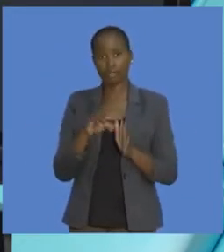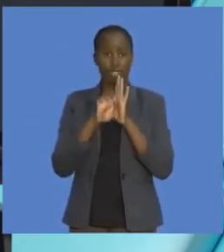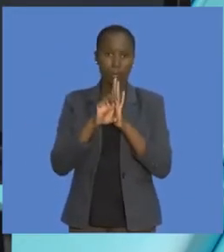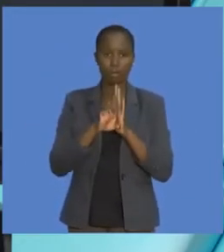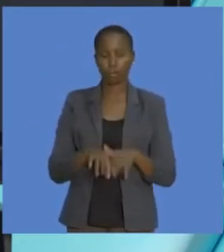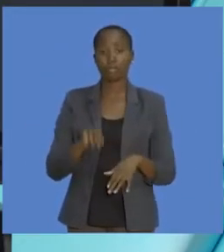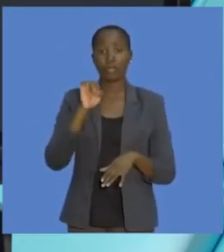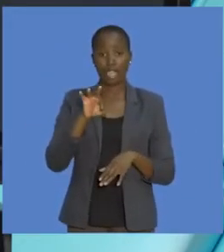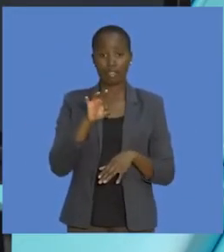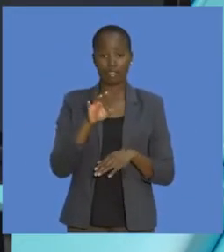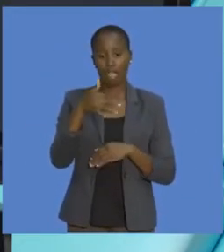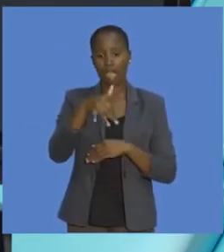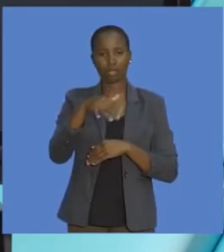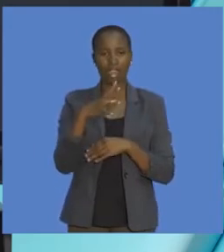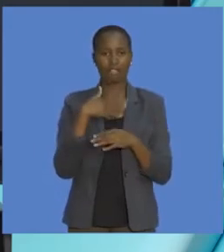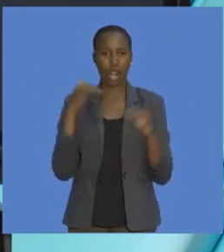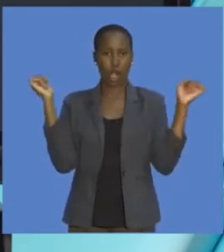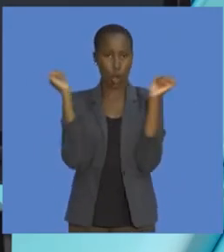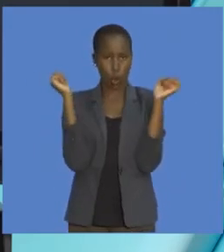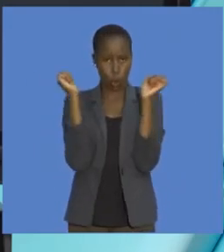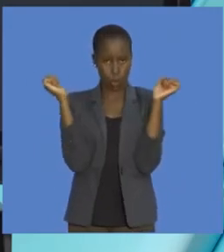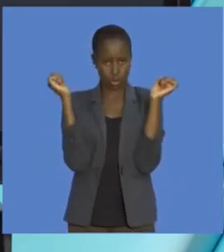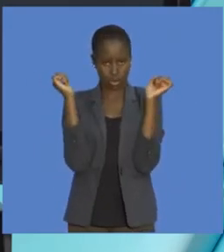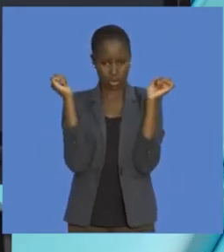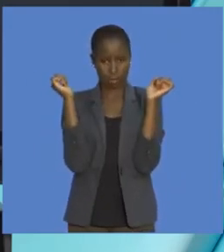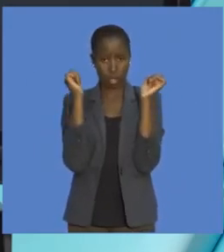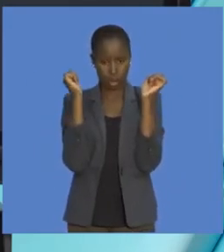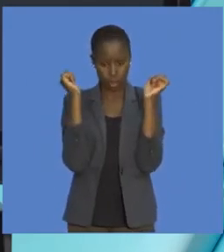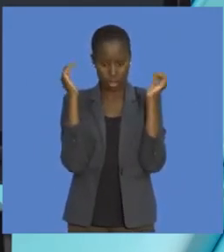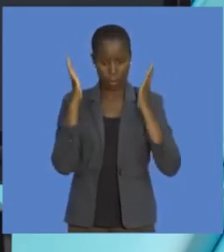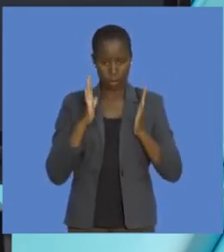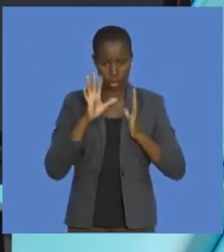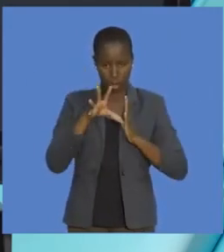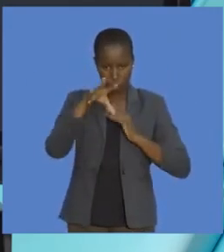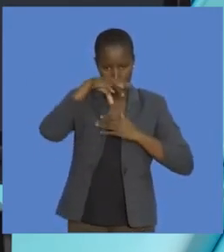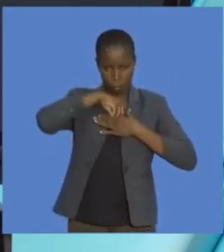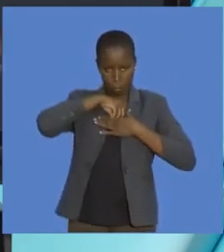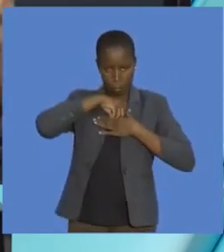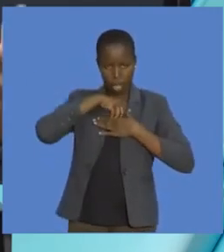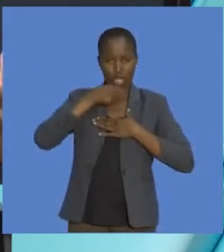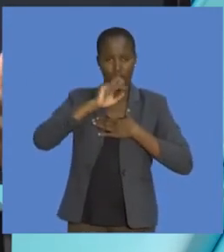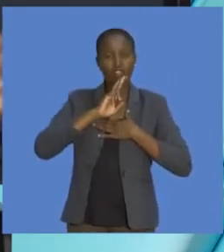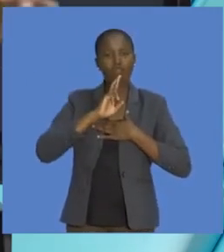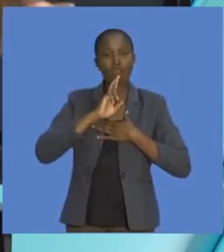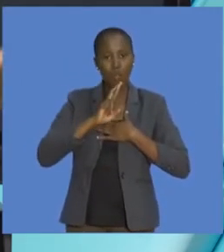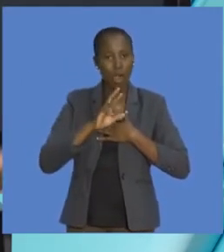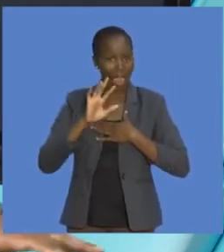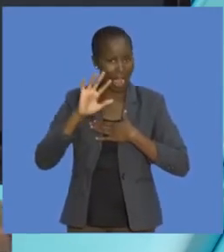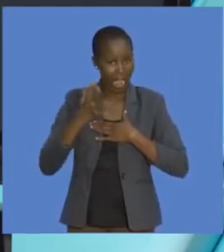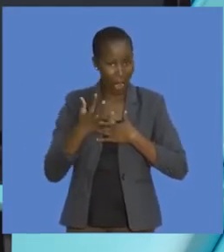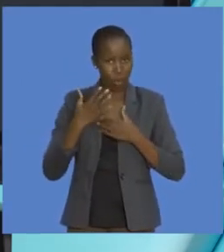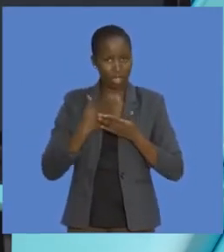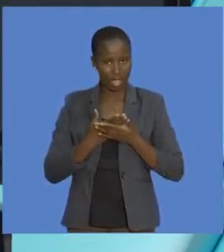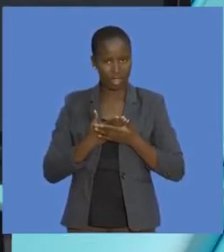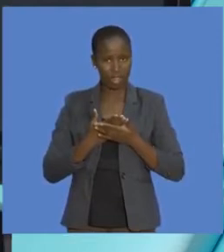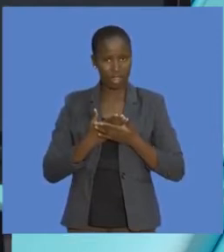temperature increases, the body recognizes that and responds to that by putting in mechanisms to cool the